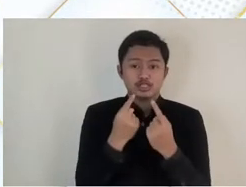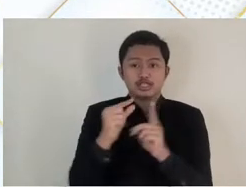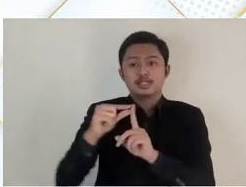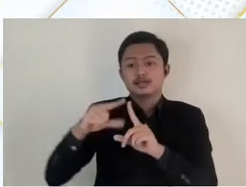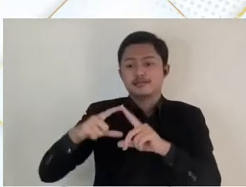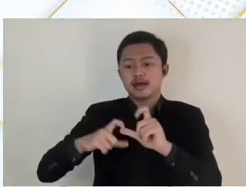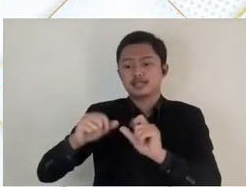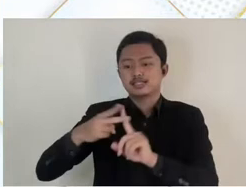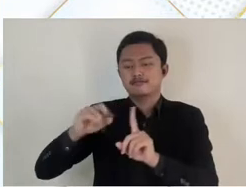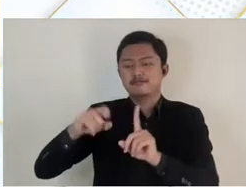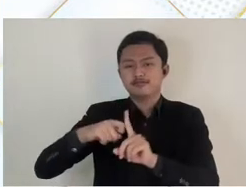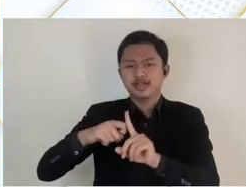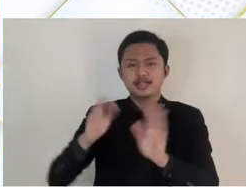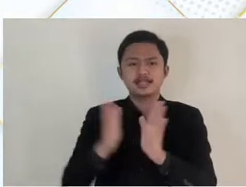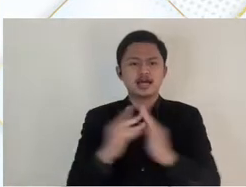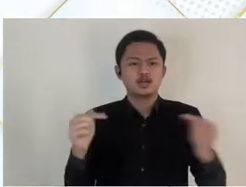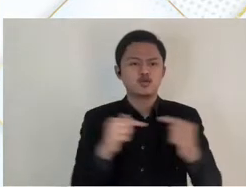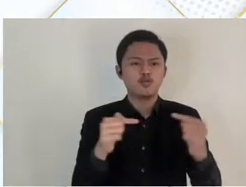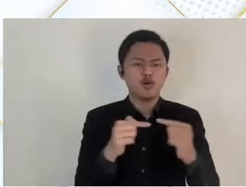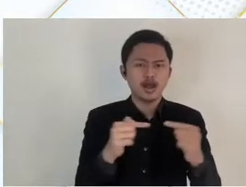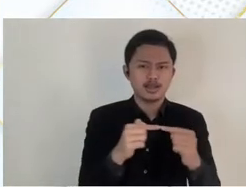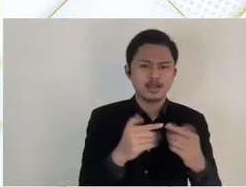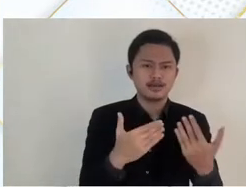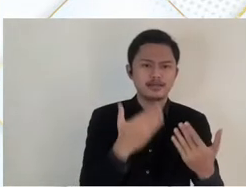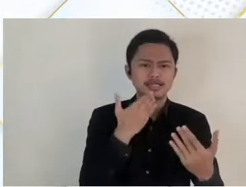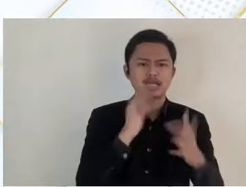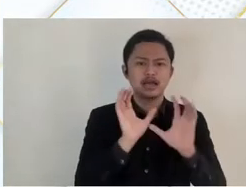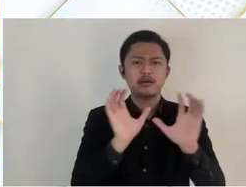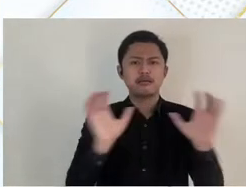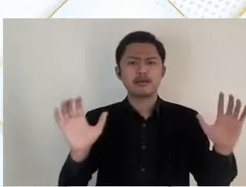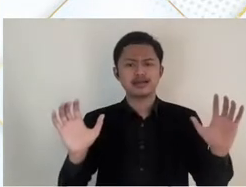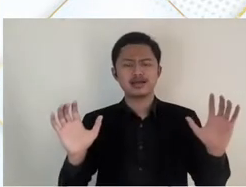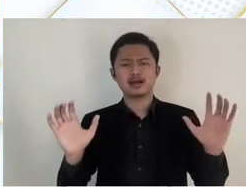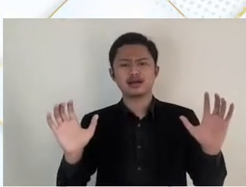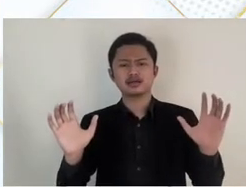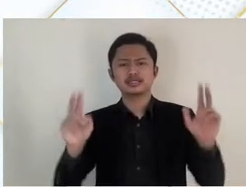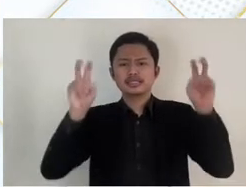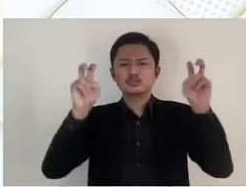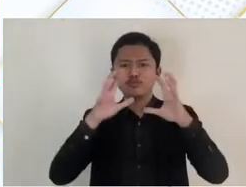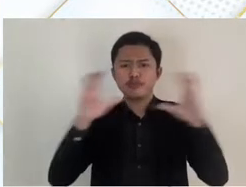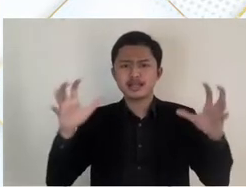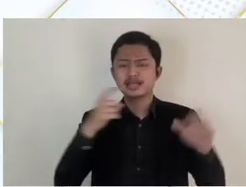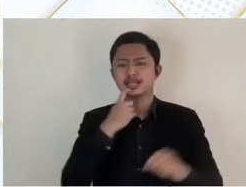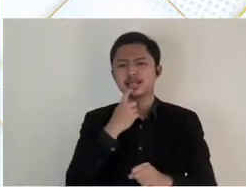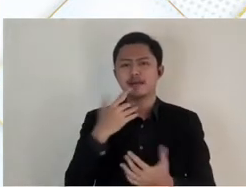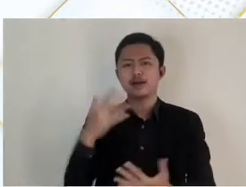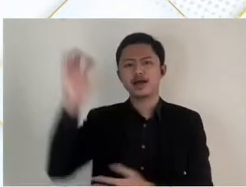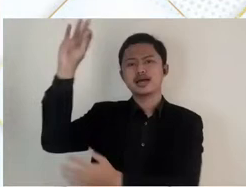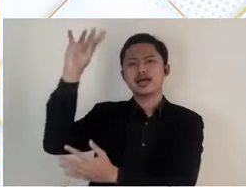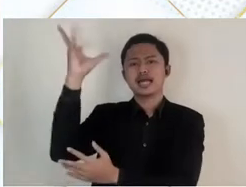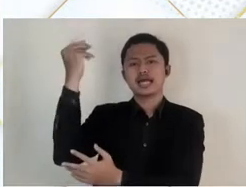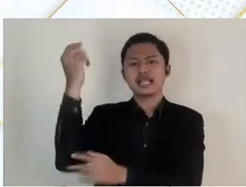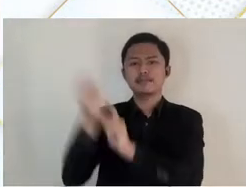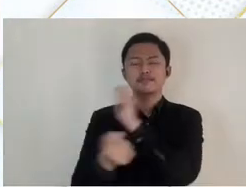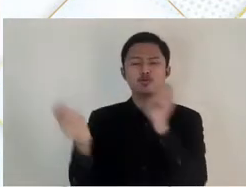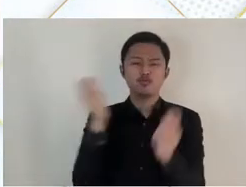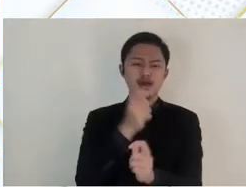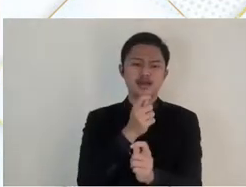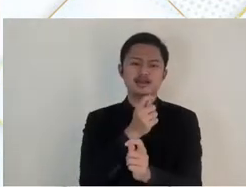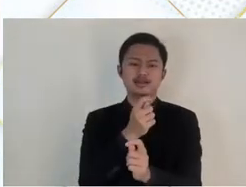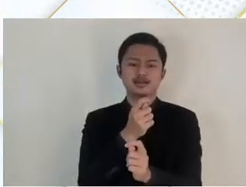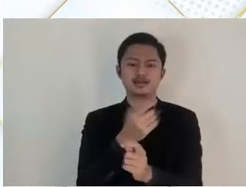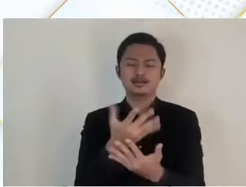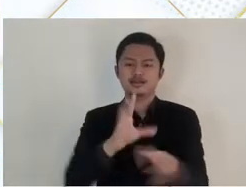international relations, the main issue that will be dominant is about climate change that threatens the sustainability of the lives of people from the countries in this